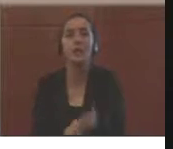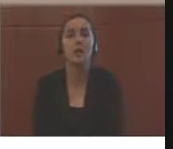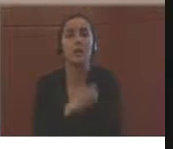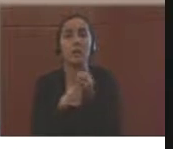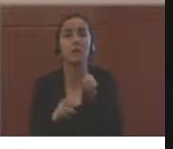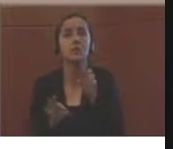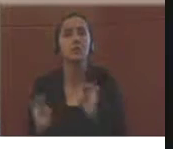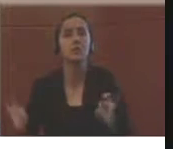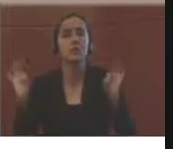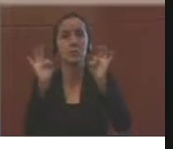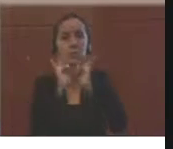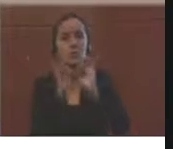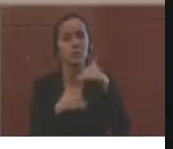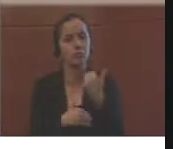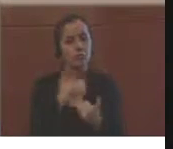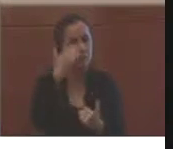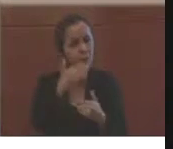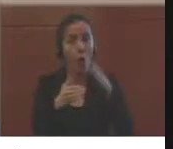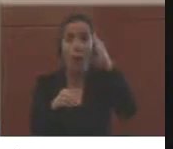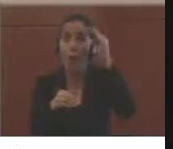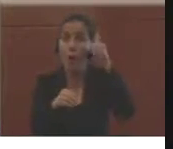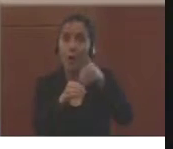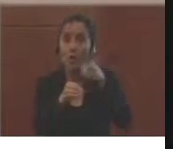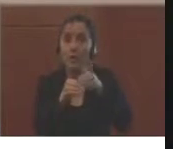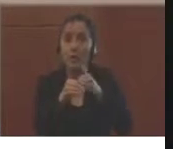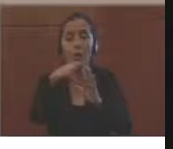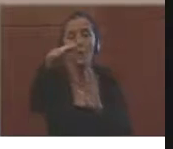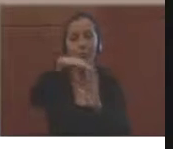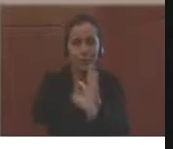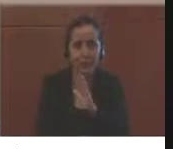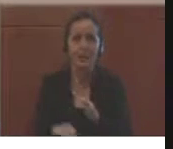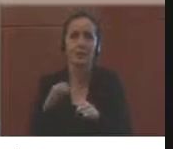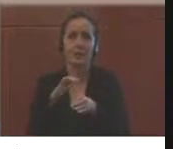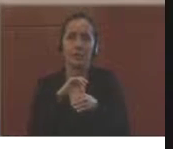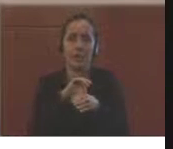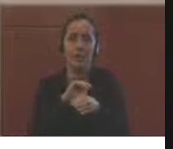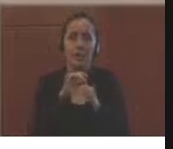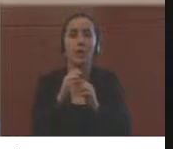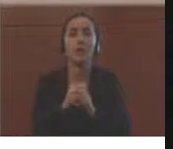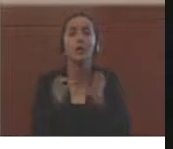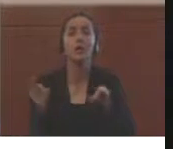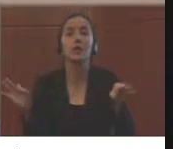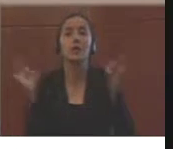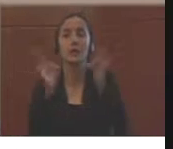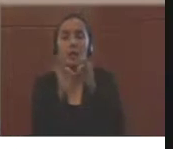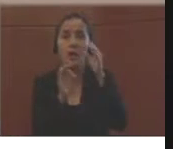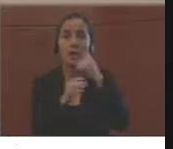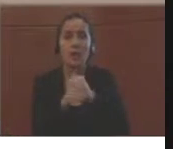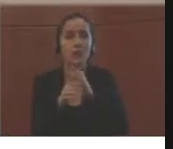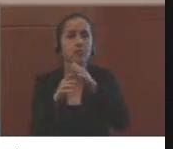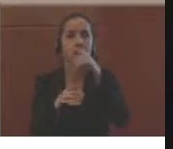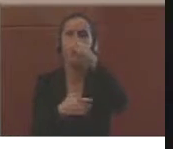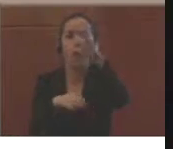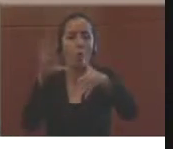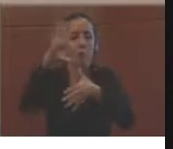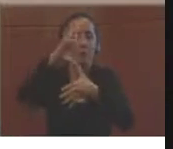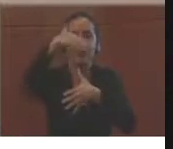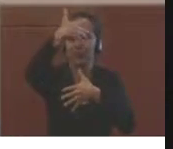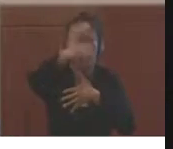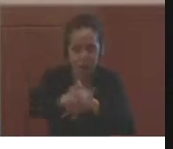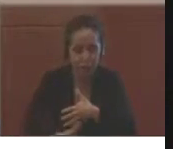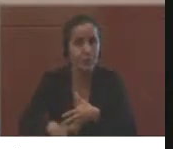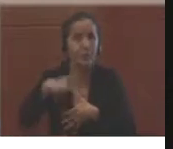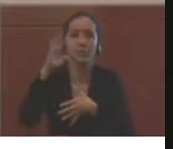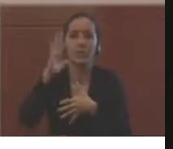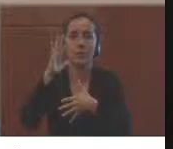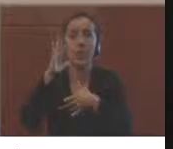resources to advance towards the risk reduction goals vary considerably across the Americas. This framework